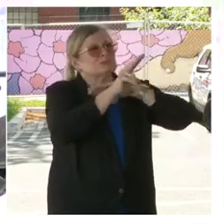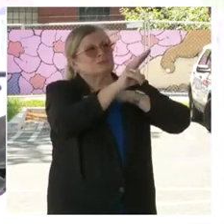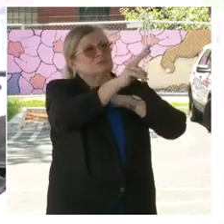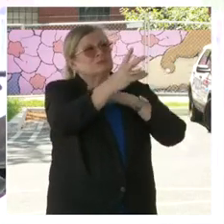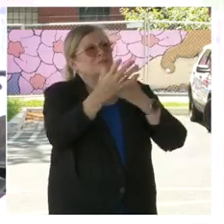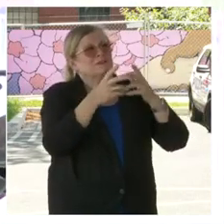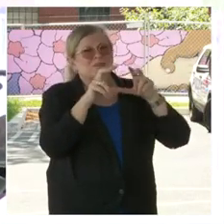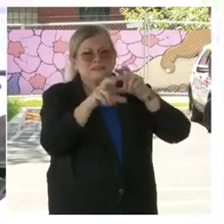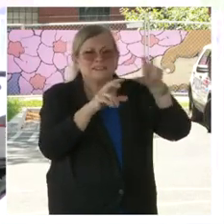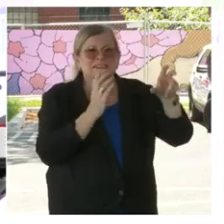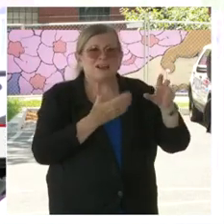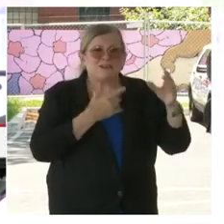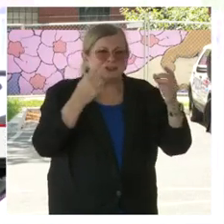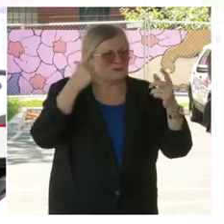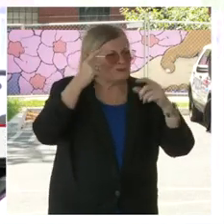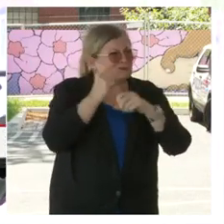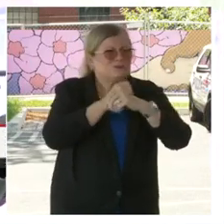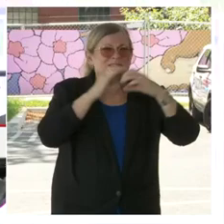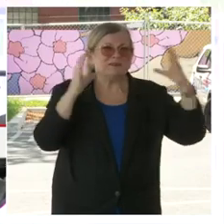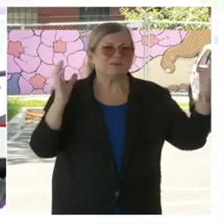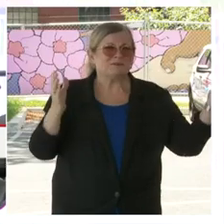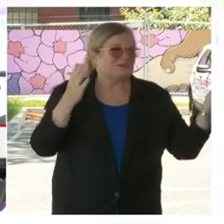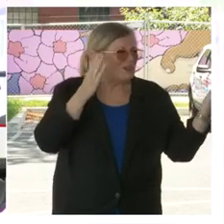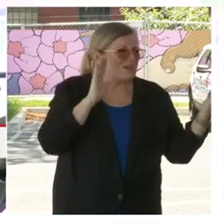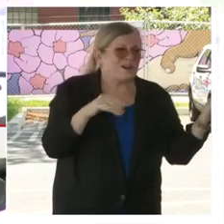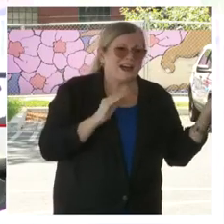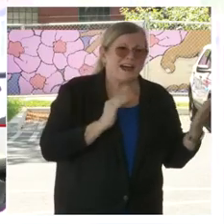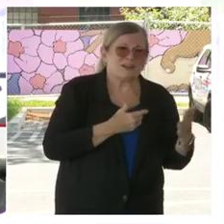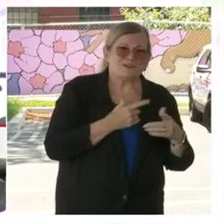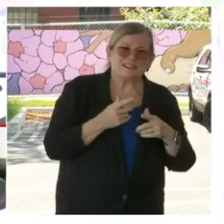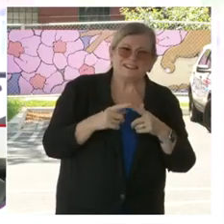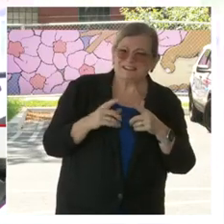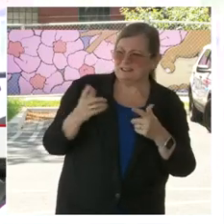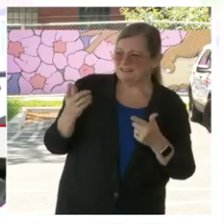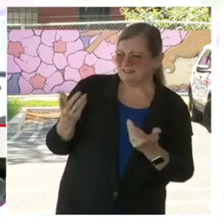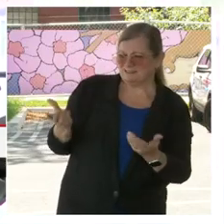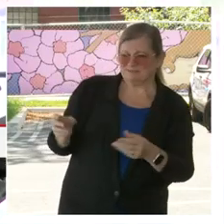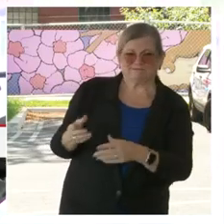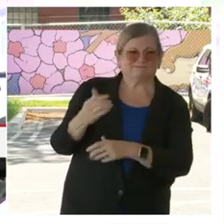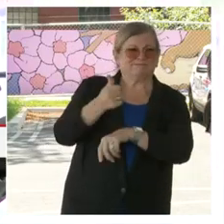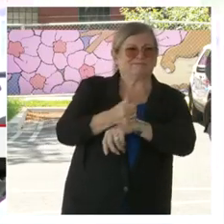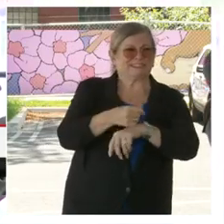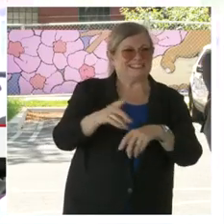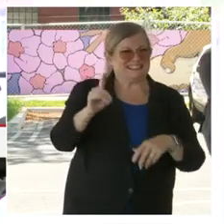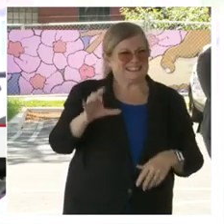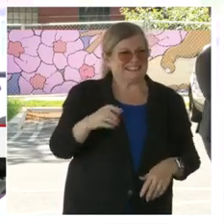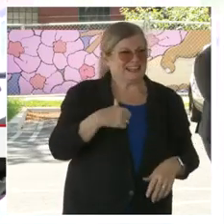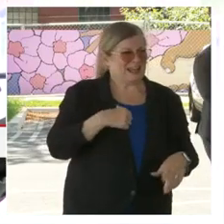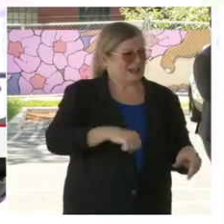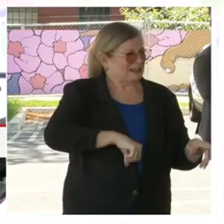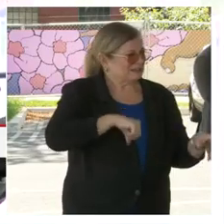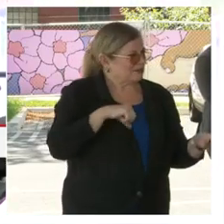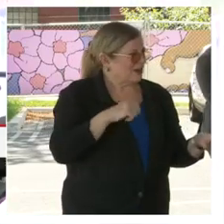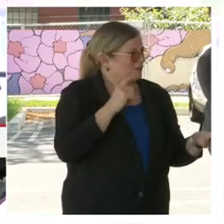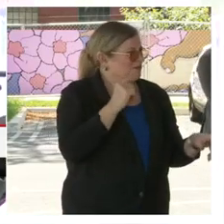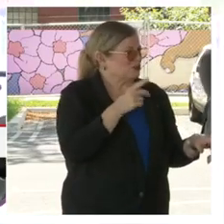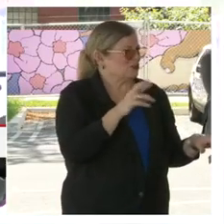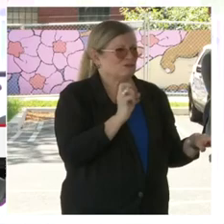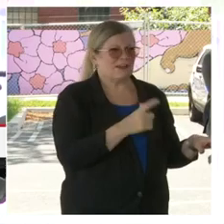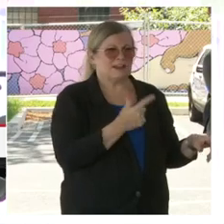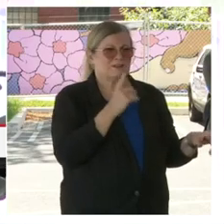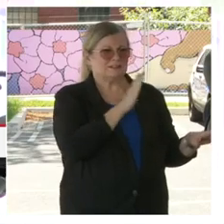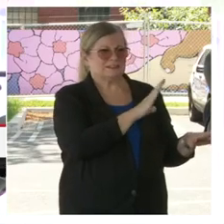become the next LeGreg Harrison right here in Washington, D.C., being a leader. So we're proud of you, Greg. We're proud of your vision, what we've seen you do, not just